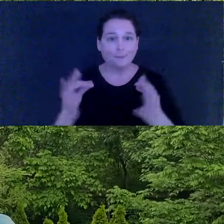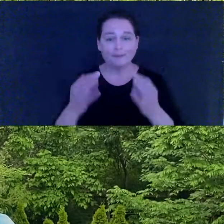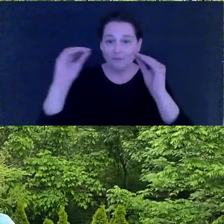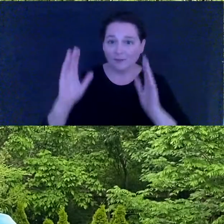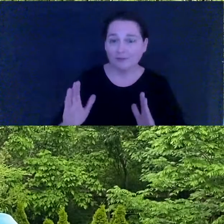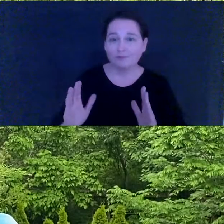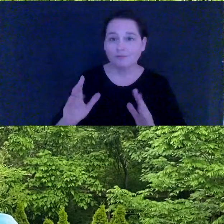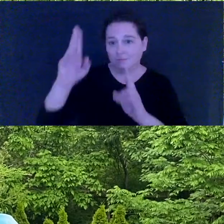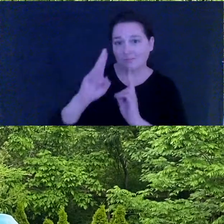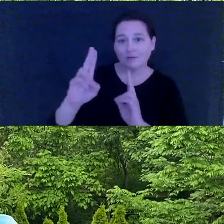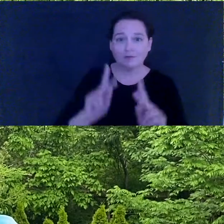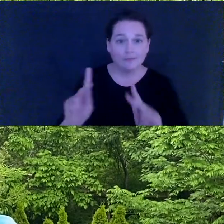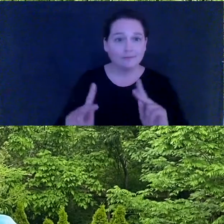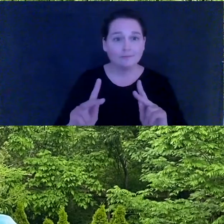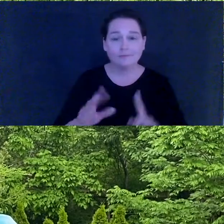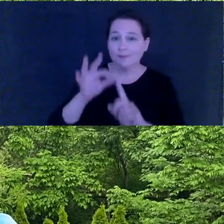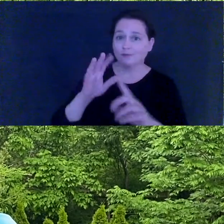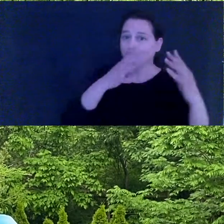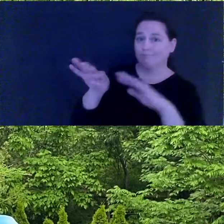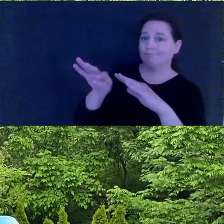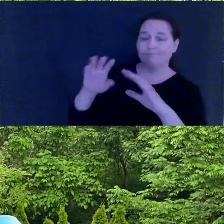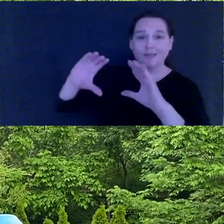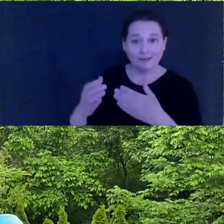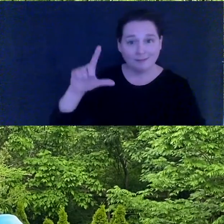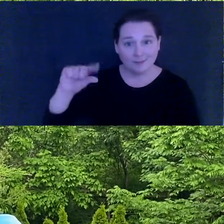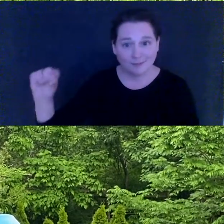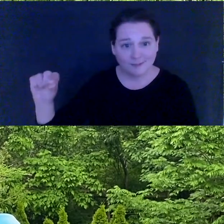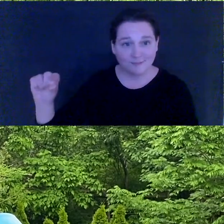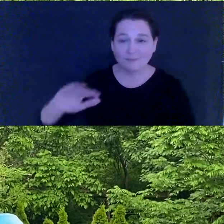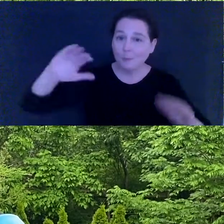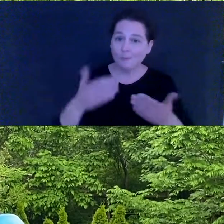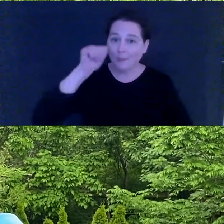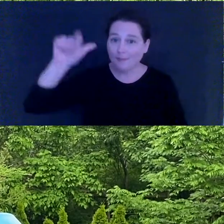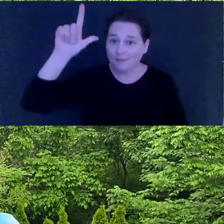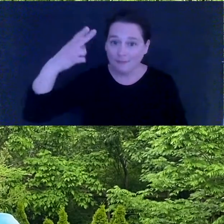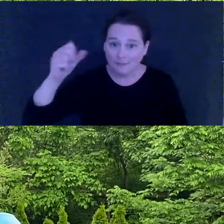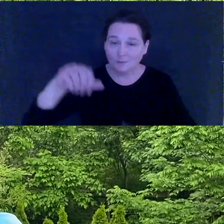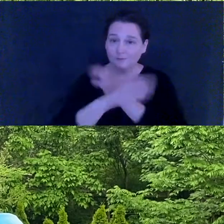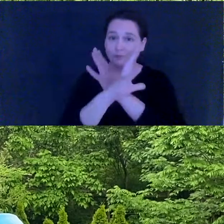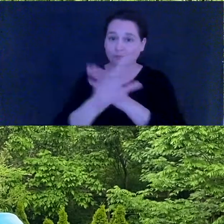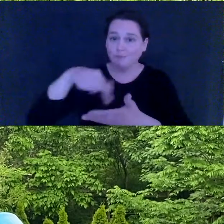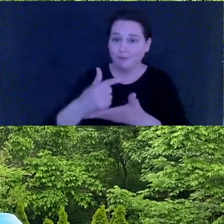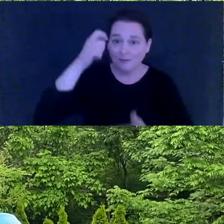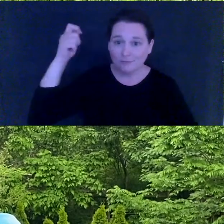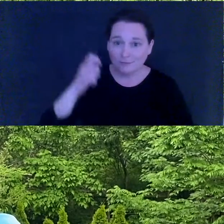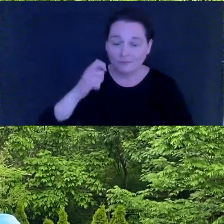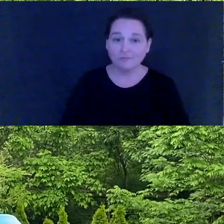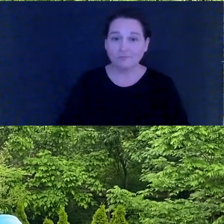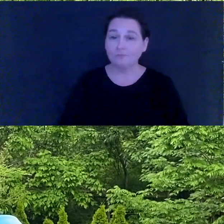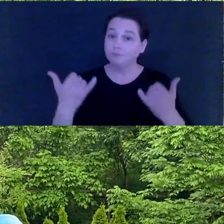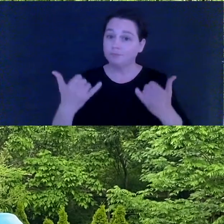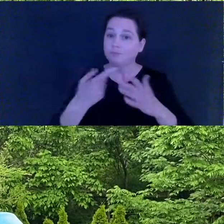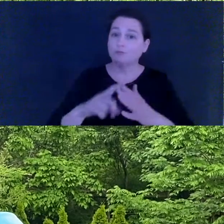Friends, family, educators, and honored guests, and especially the class of 2020. Welcome to the Abraham Lincoln High